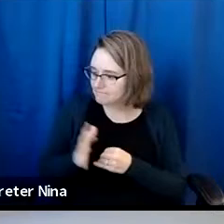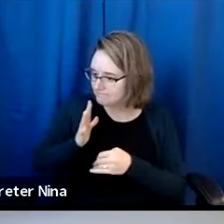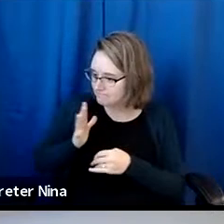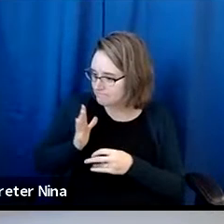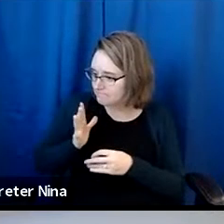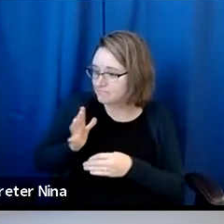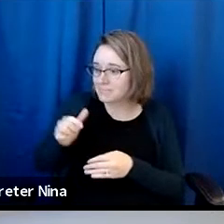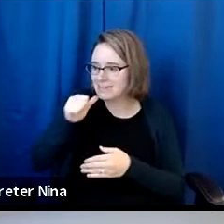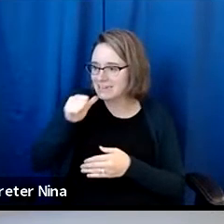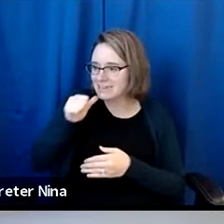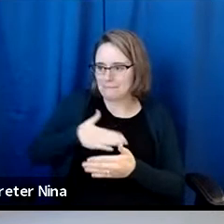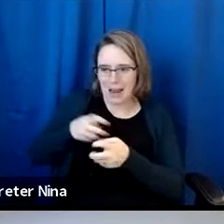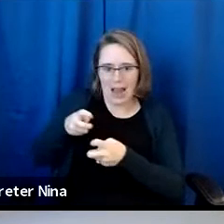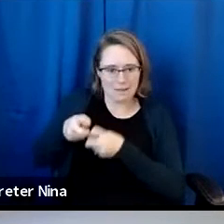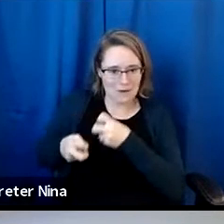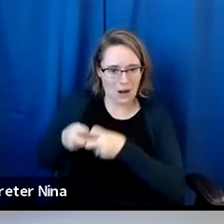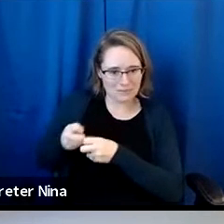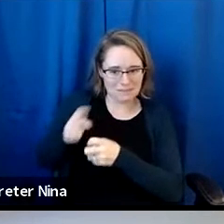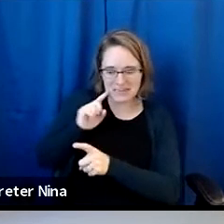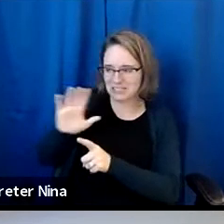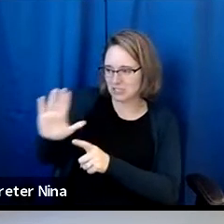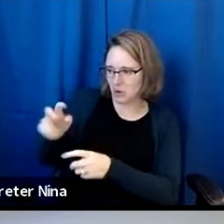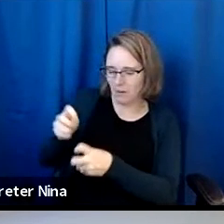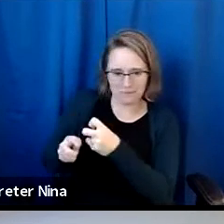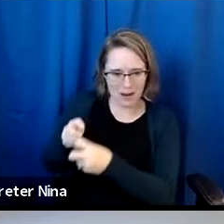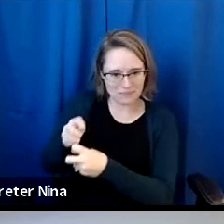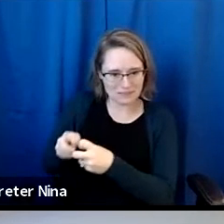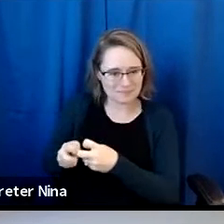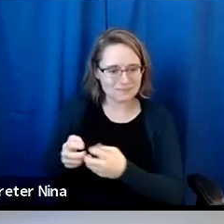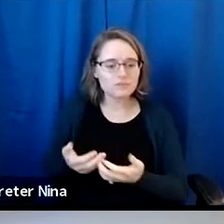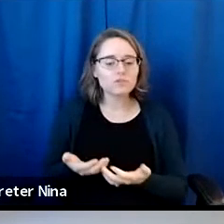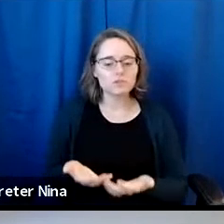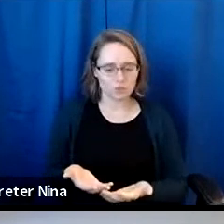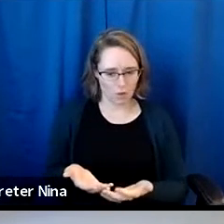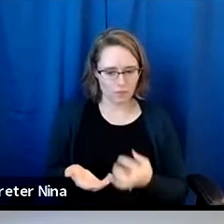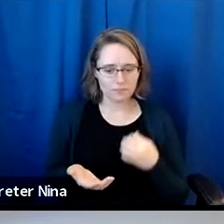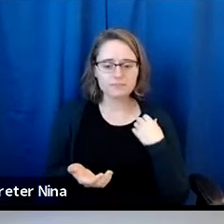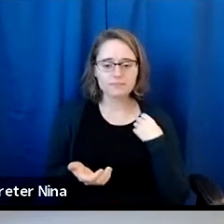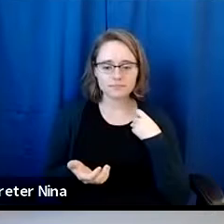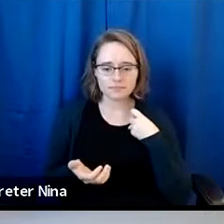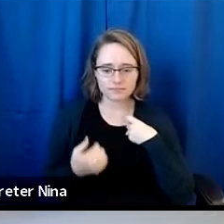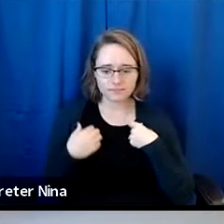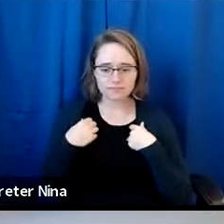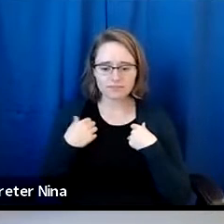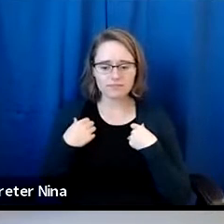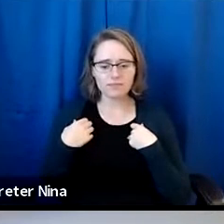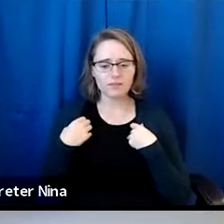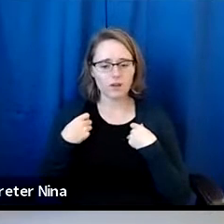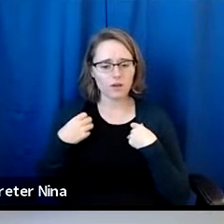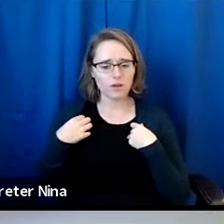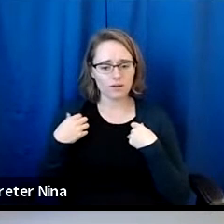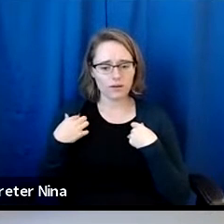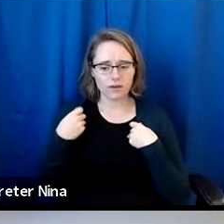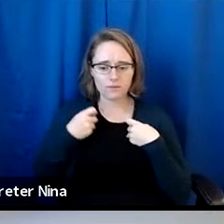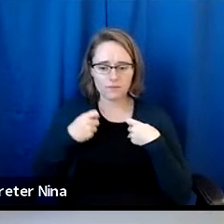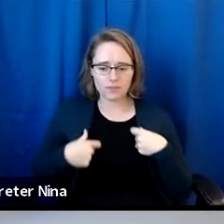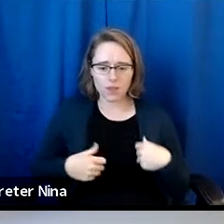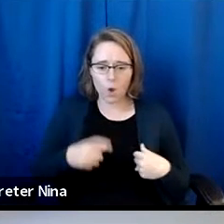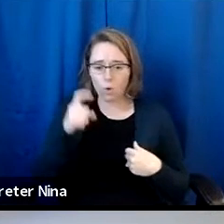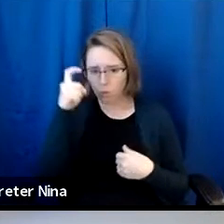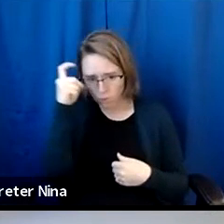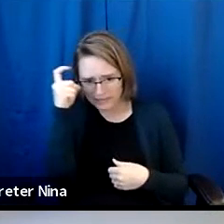my problem. That's yours. You know, so wisdom, discernment, how does